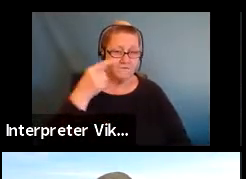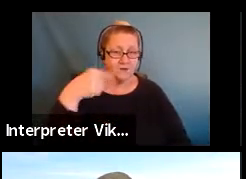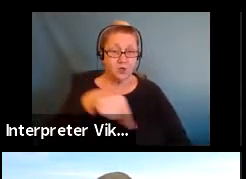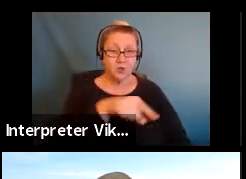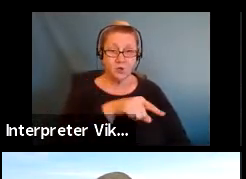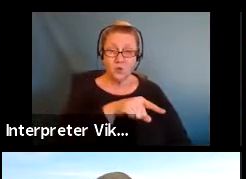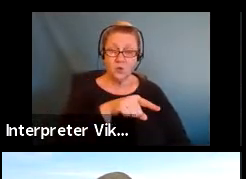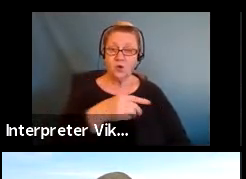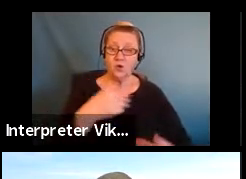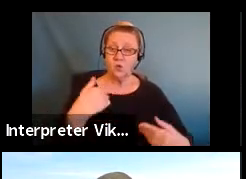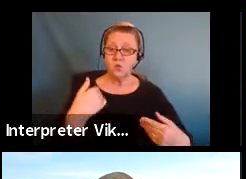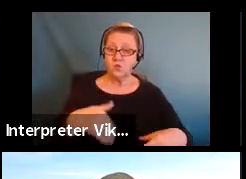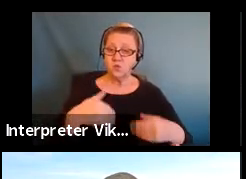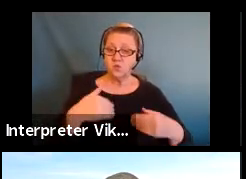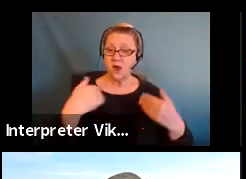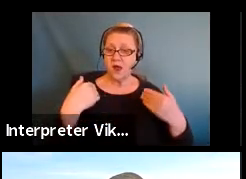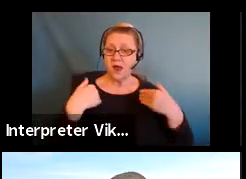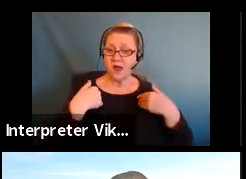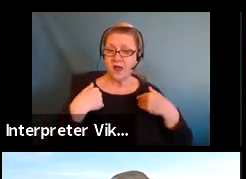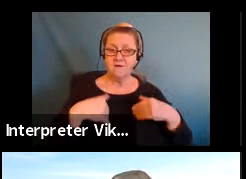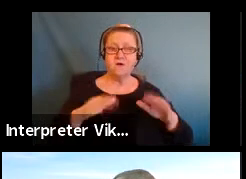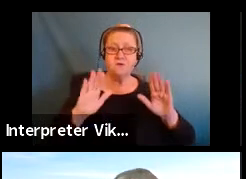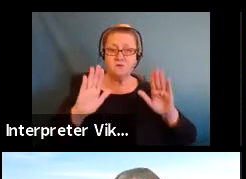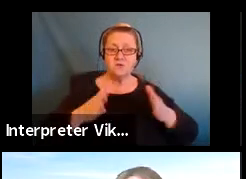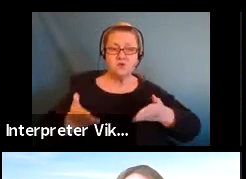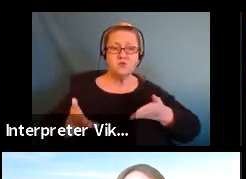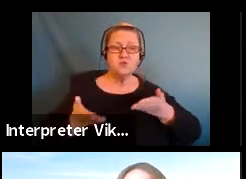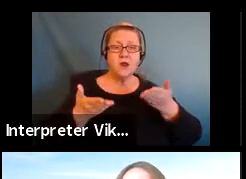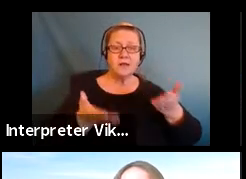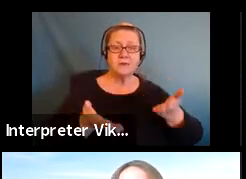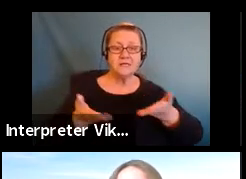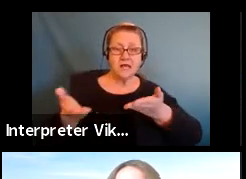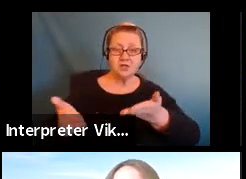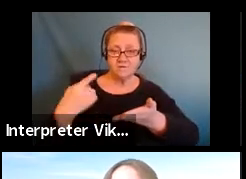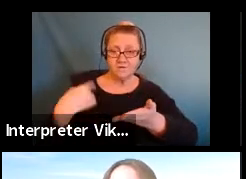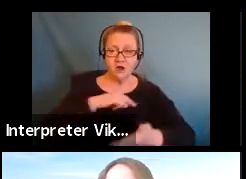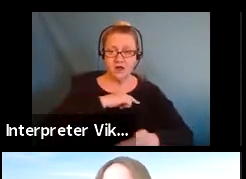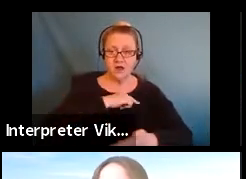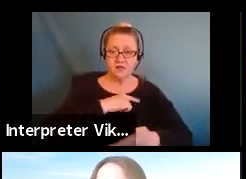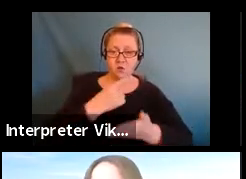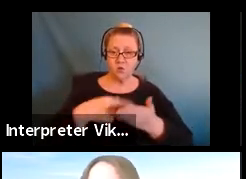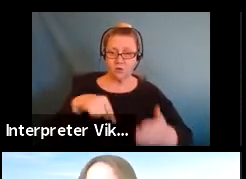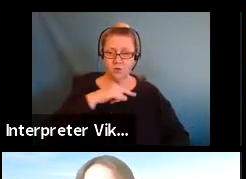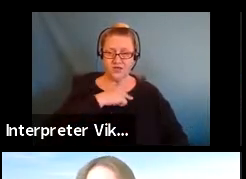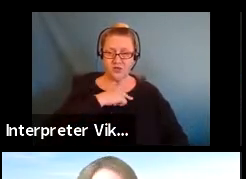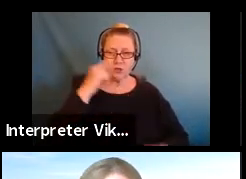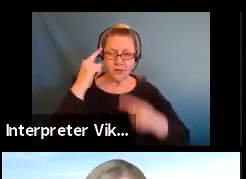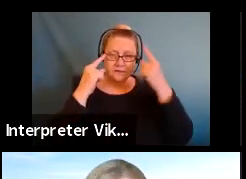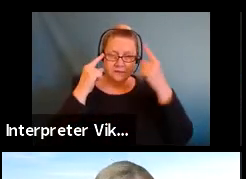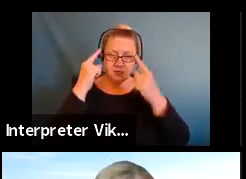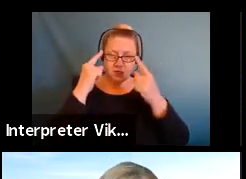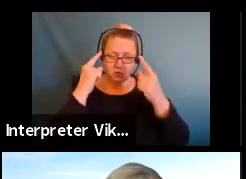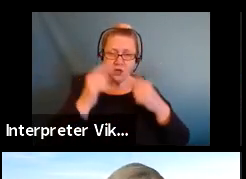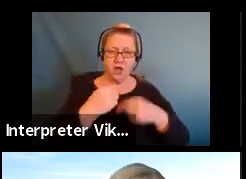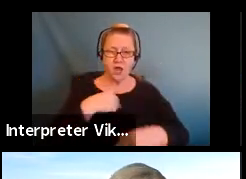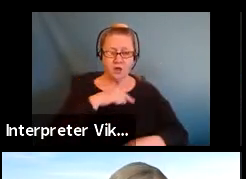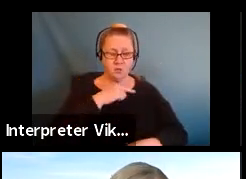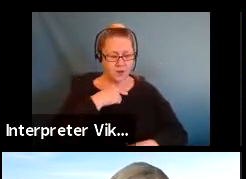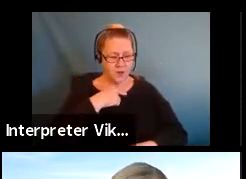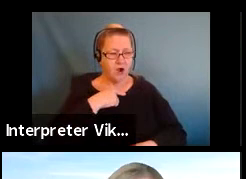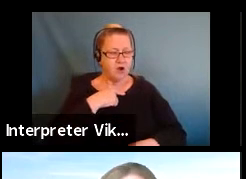have incredible recommendations for us about things that we should be considering as we're thinking about